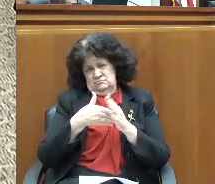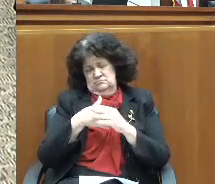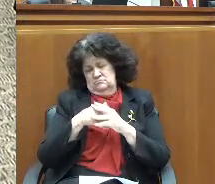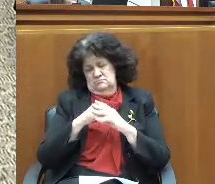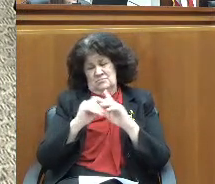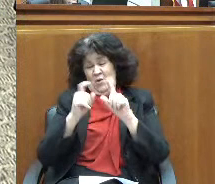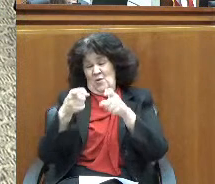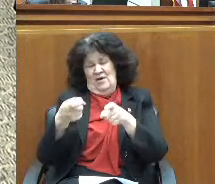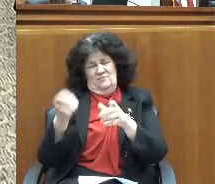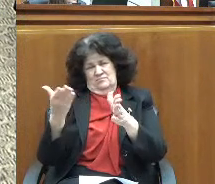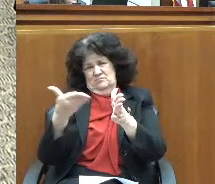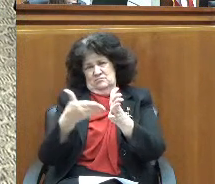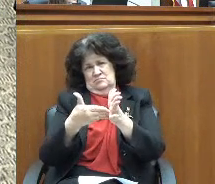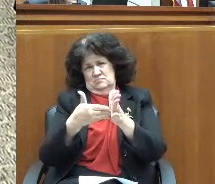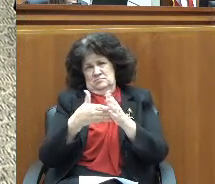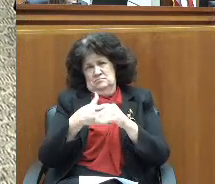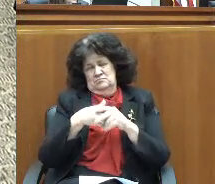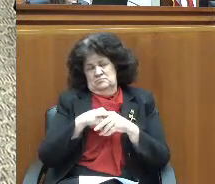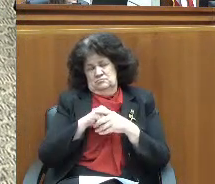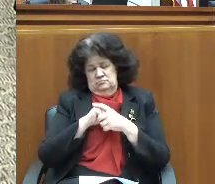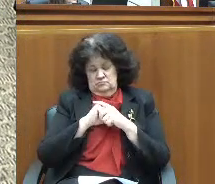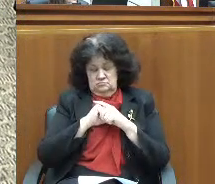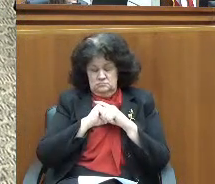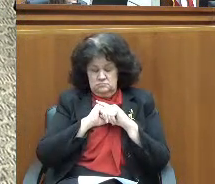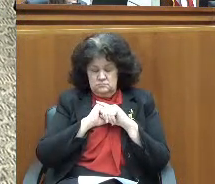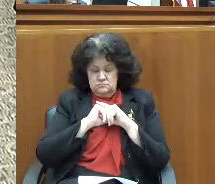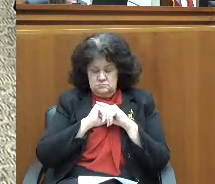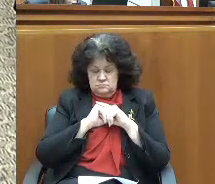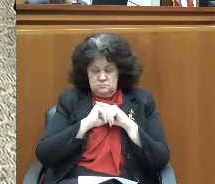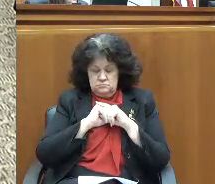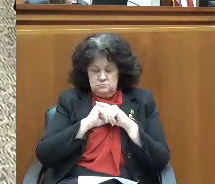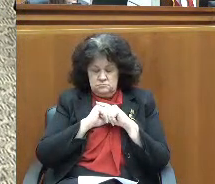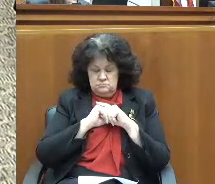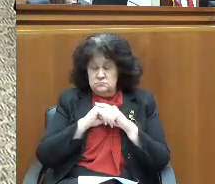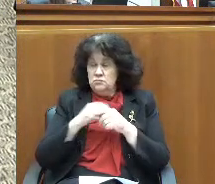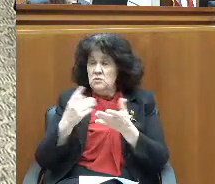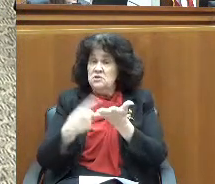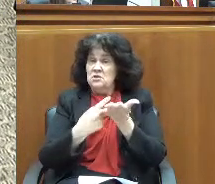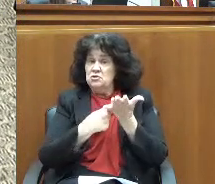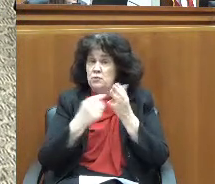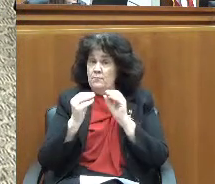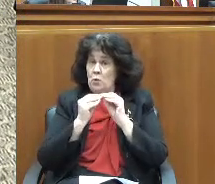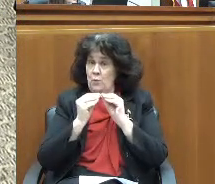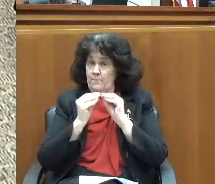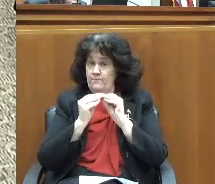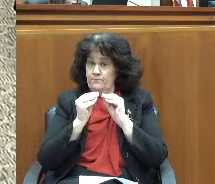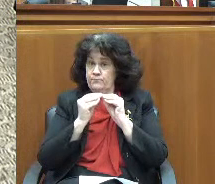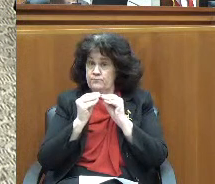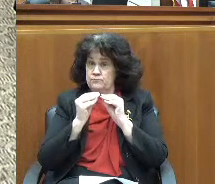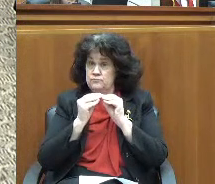grant or in favor of denial. Okay. Do we have any more discussion?